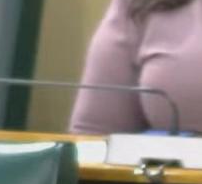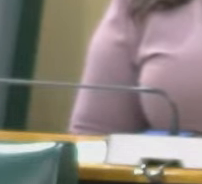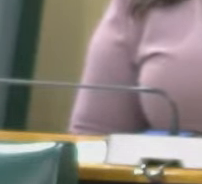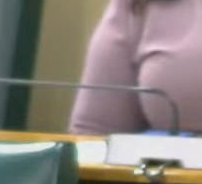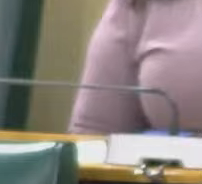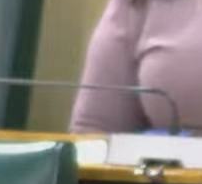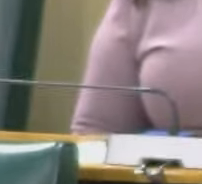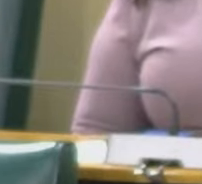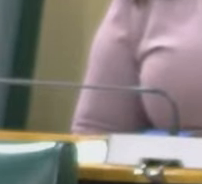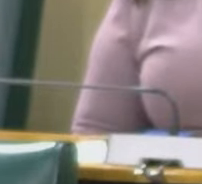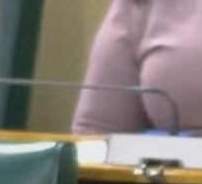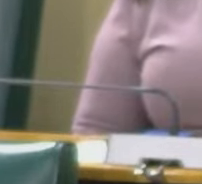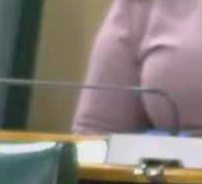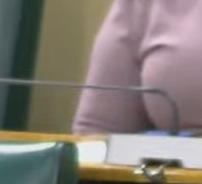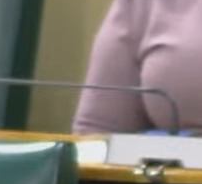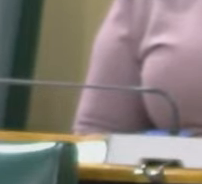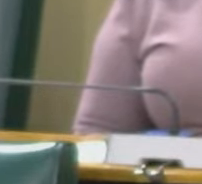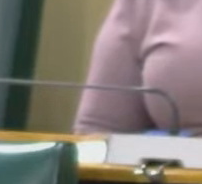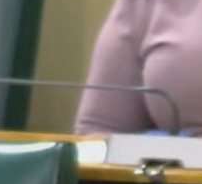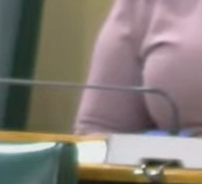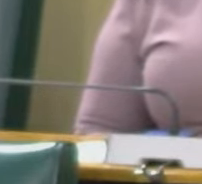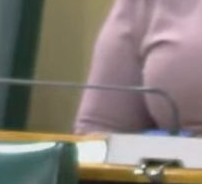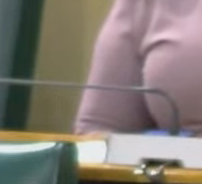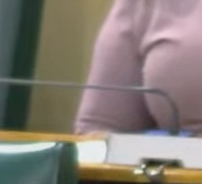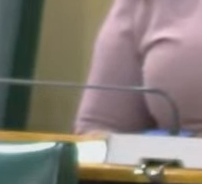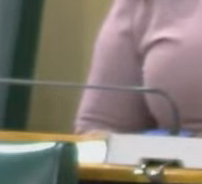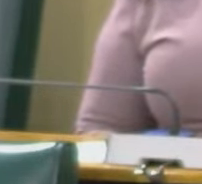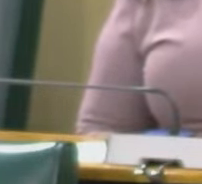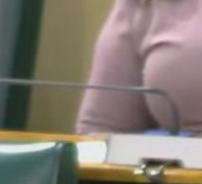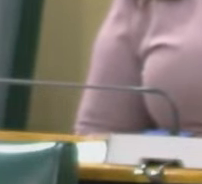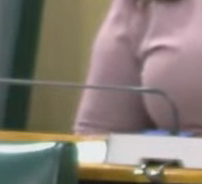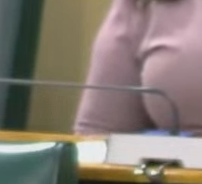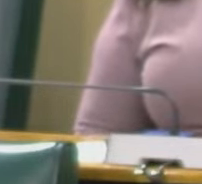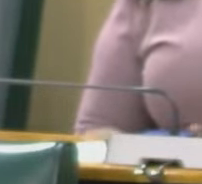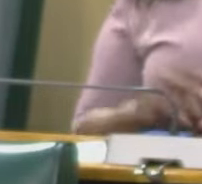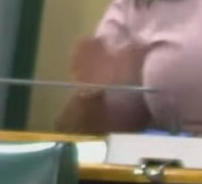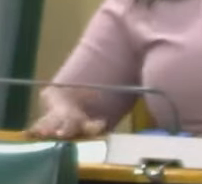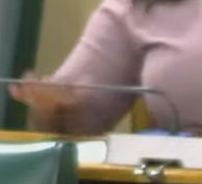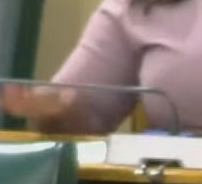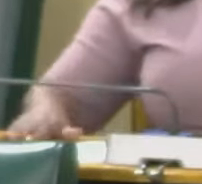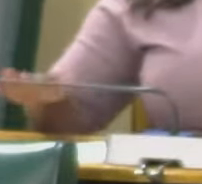rely on his word as opposition leader of opposition business.